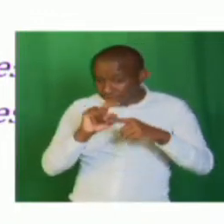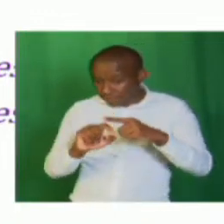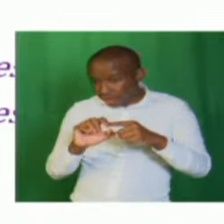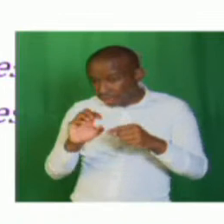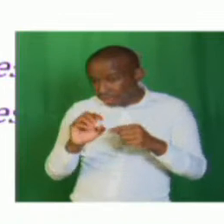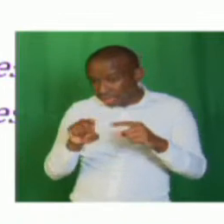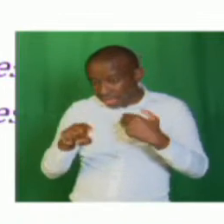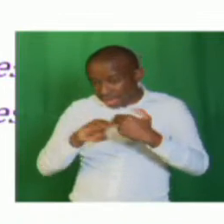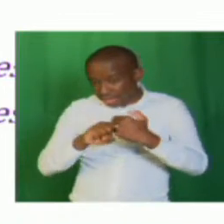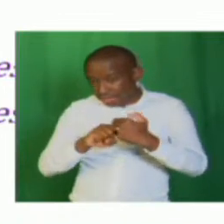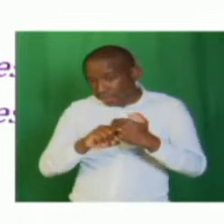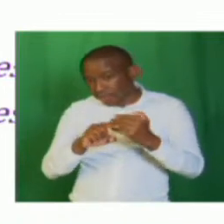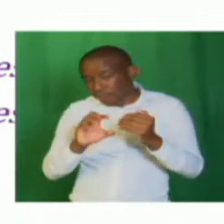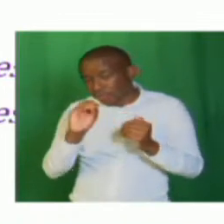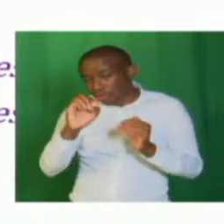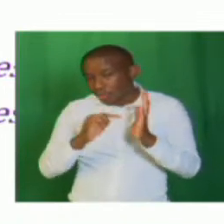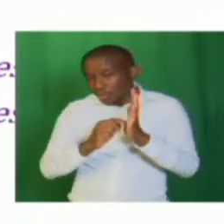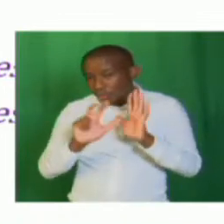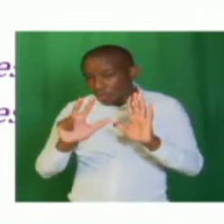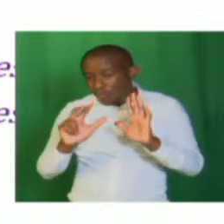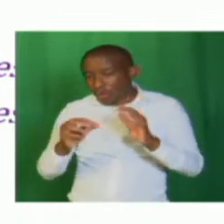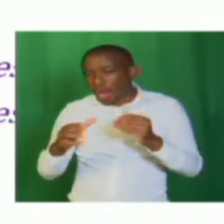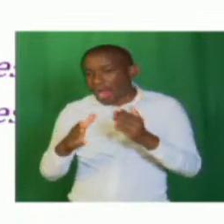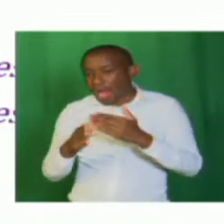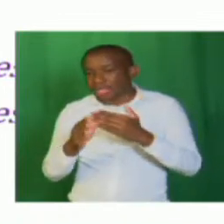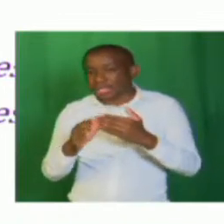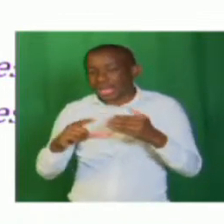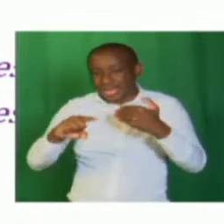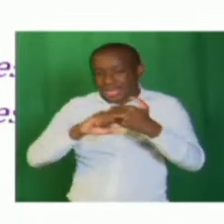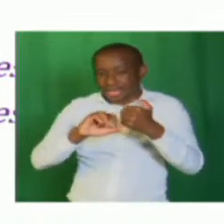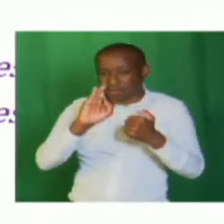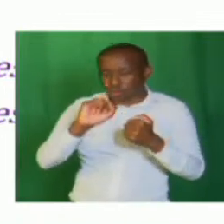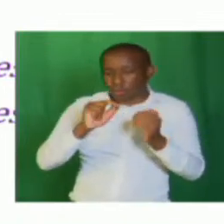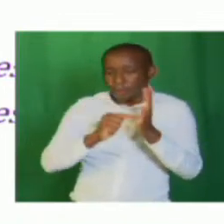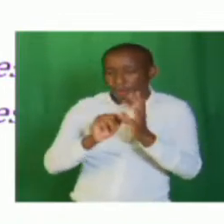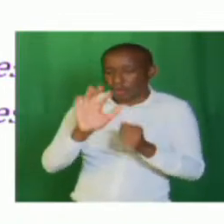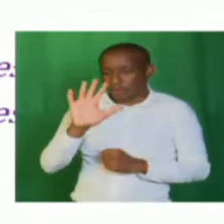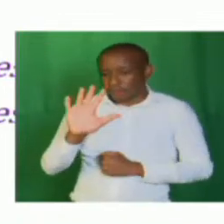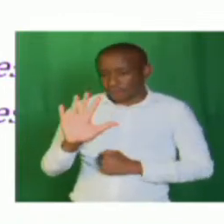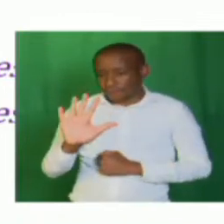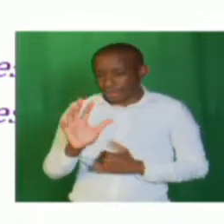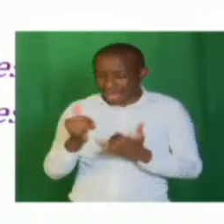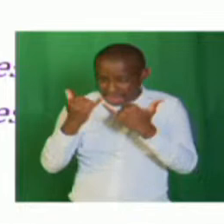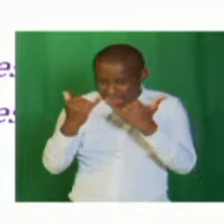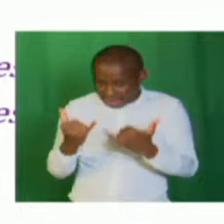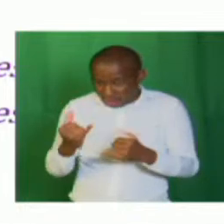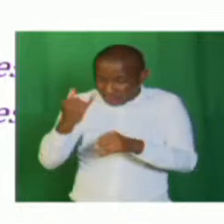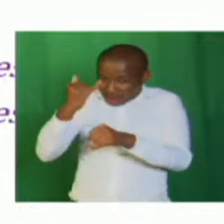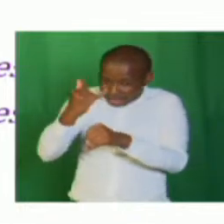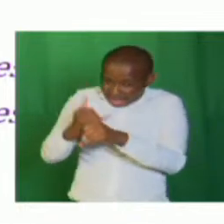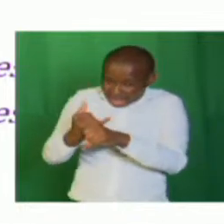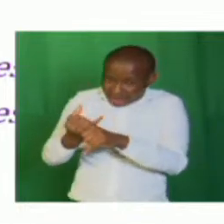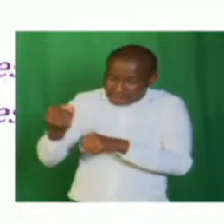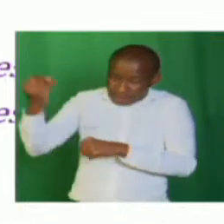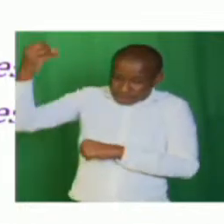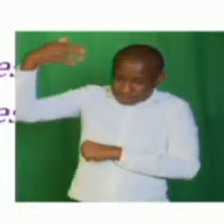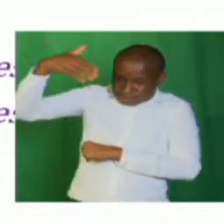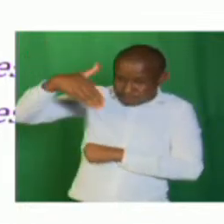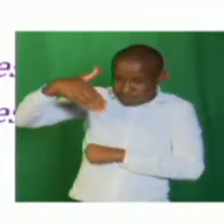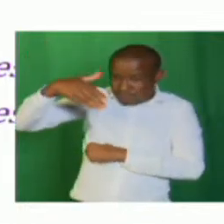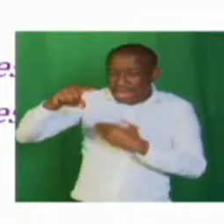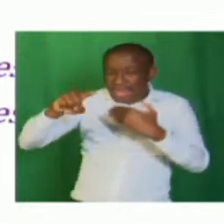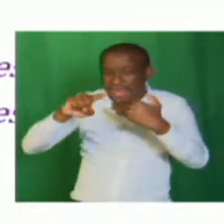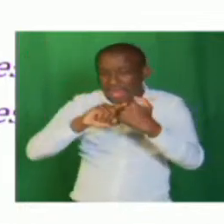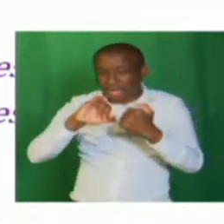0.8, it will give us negative 2.5. So our input value, our x value, will be